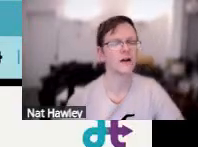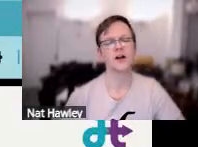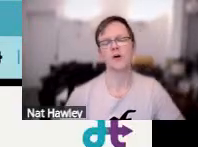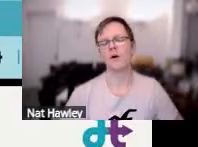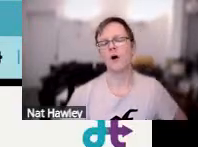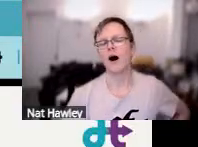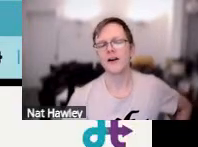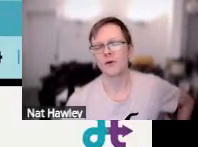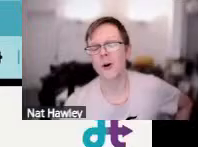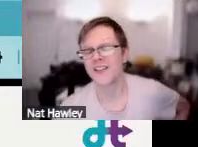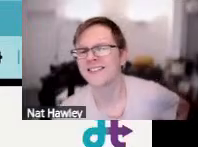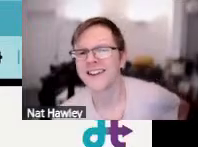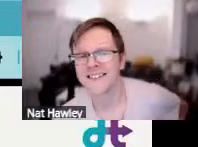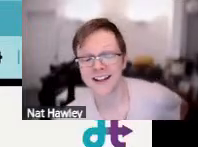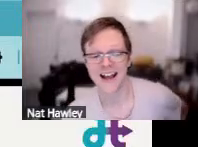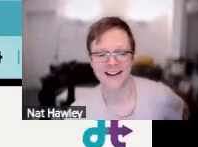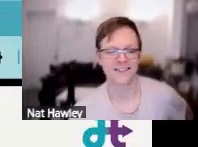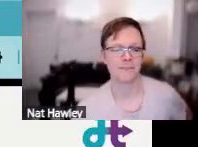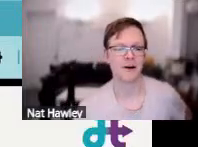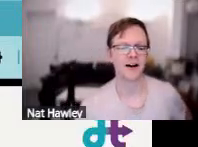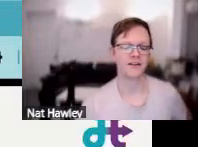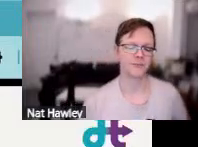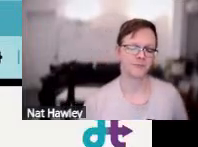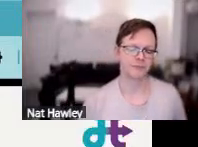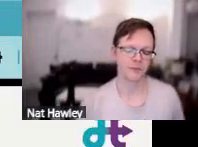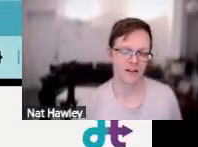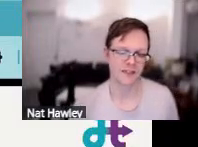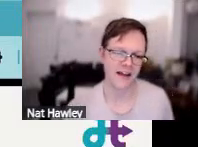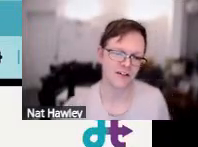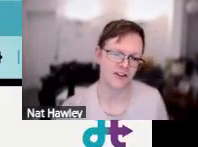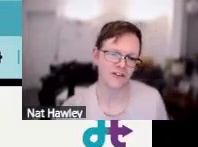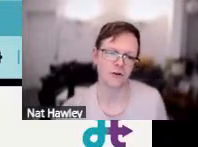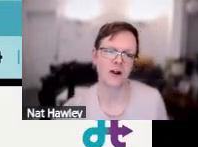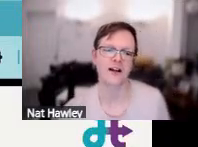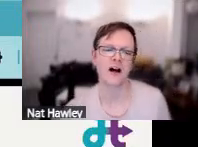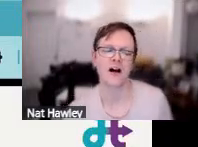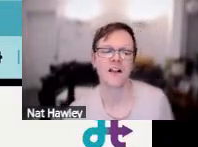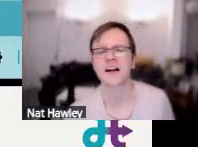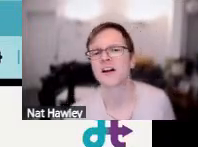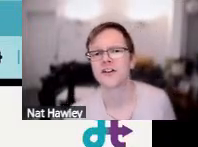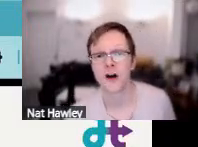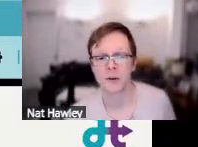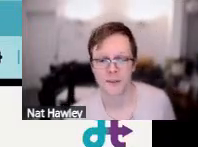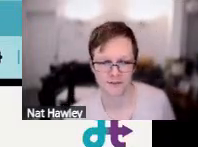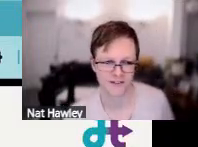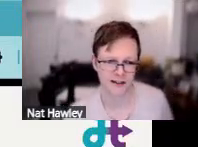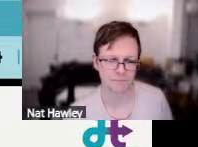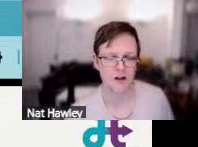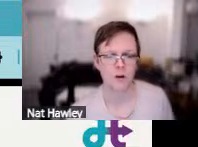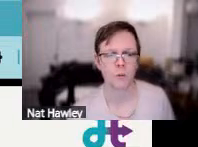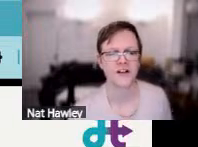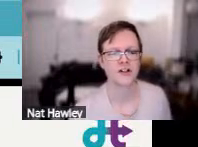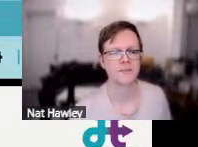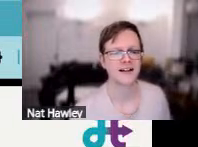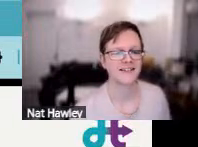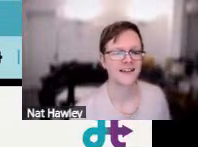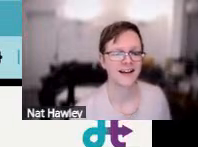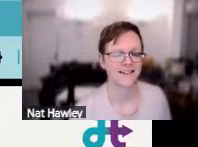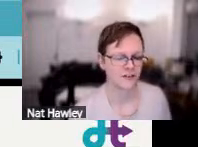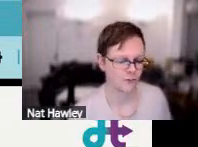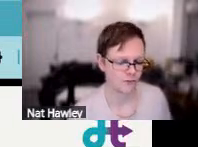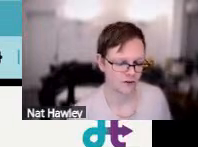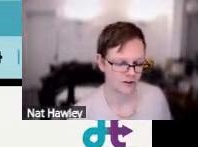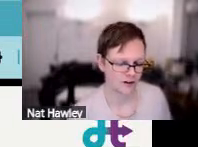Okay, well, I don't know if this is the case, but there is this thing called like double empathy, which means